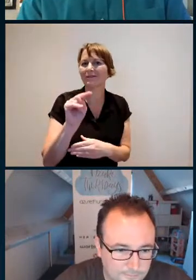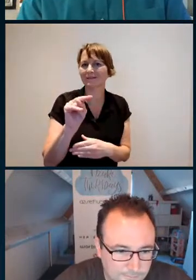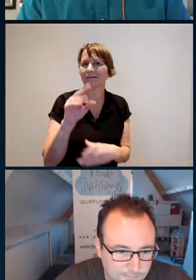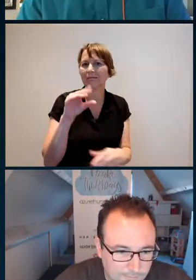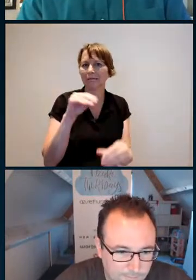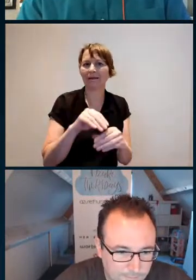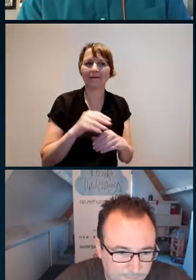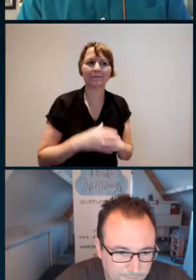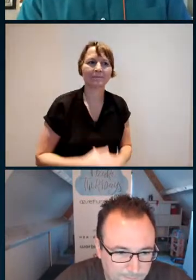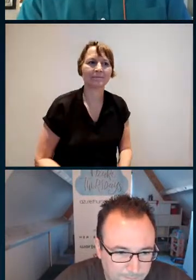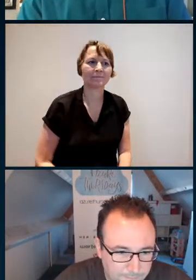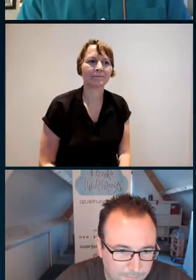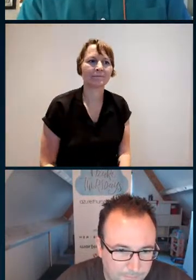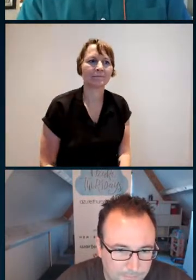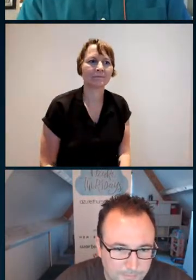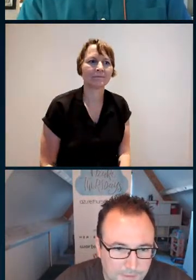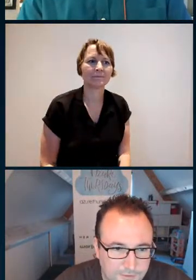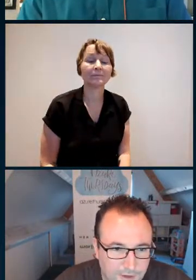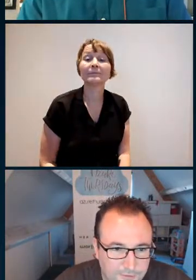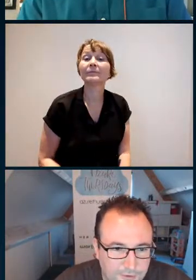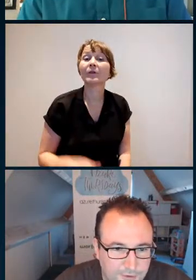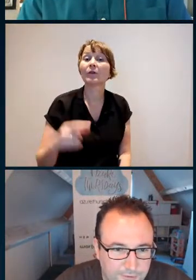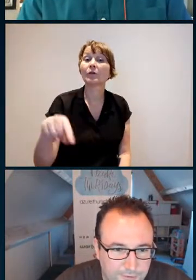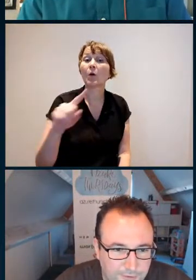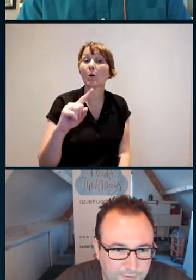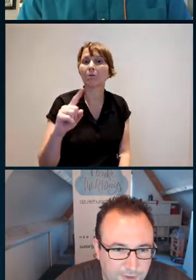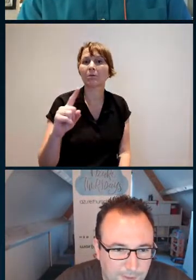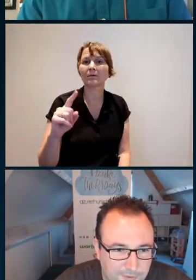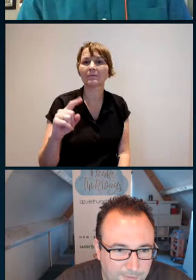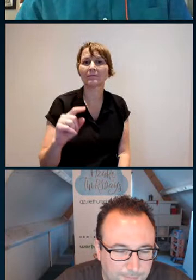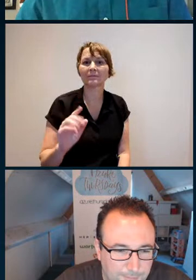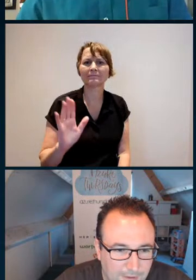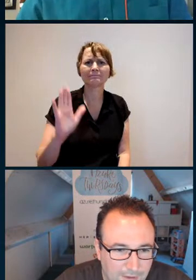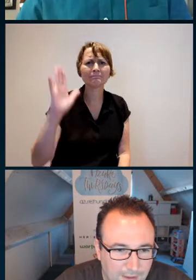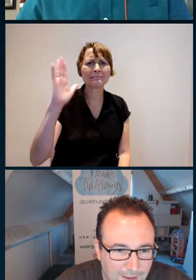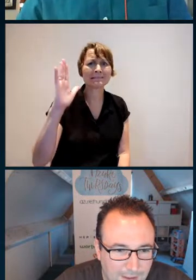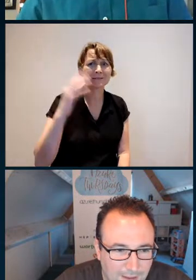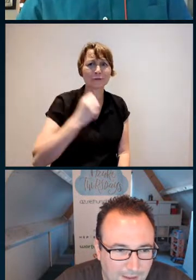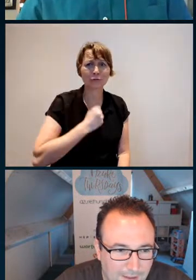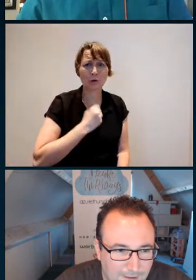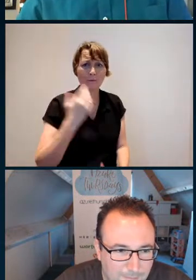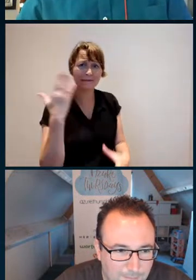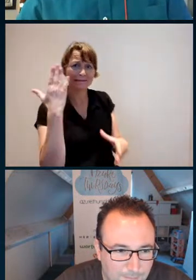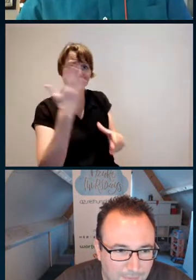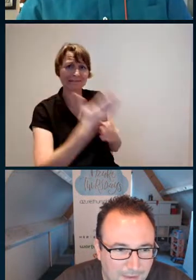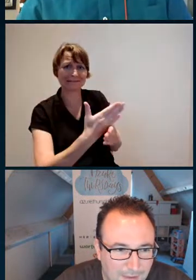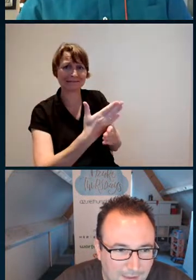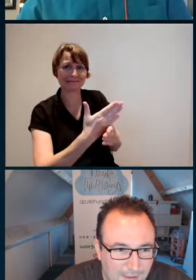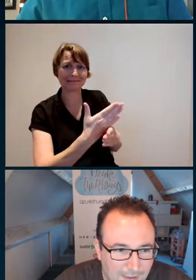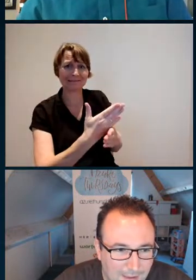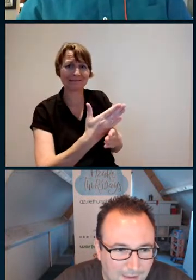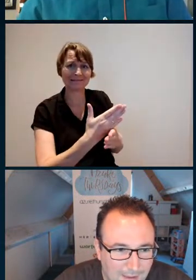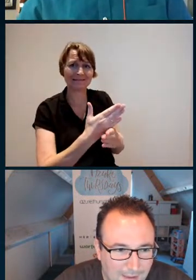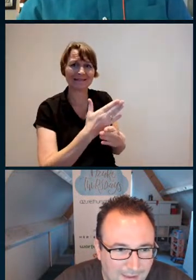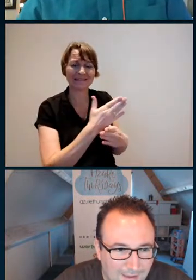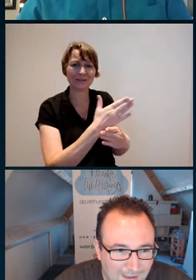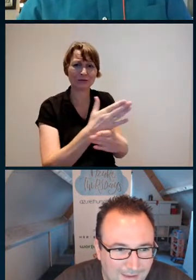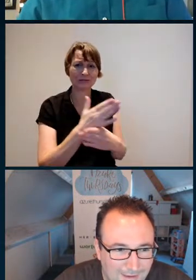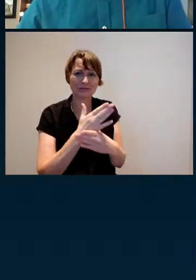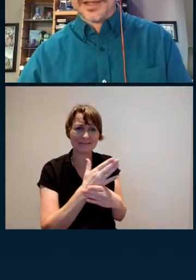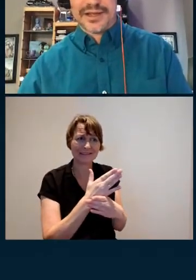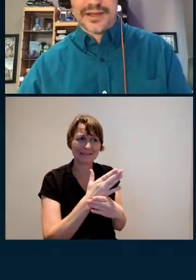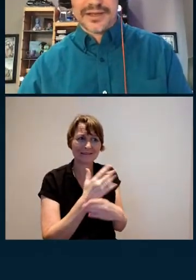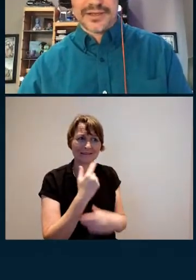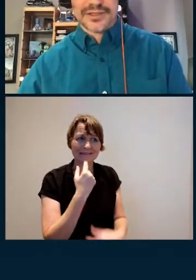super simple to do. I'm sorry to interrupt you. I'm still sharing the wrong thing, right? I need to share